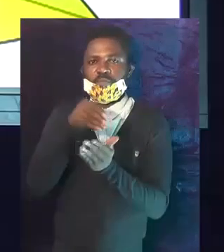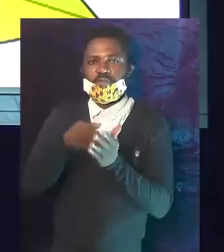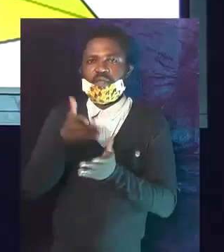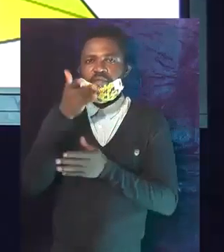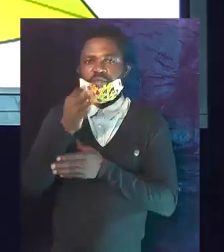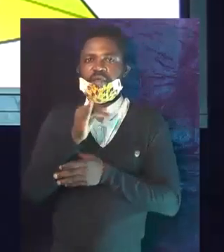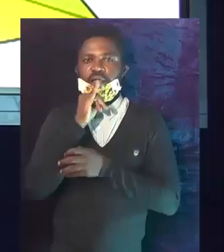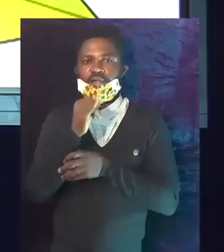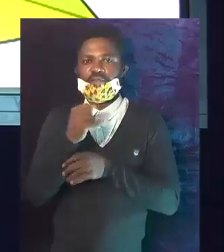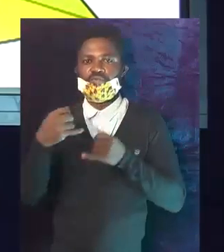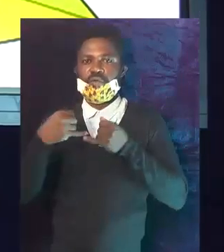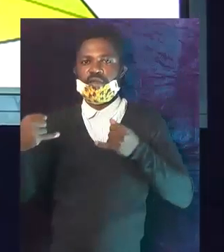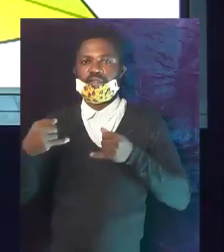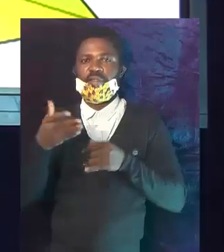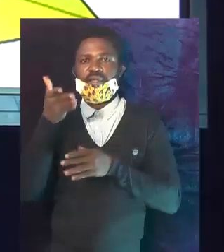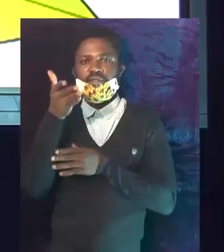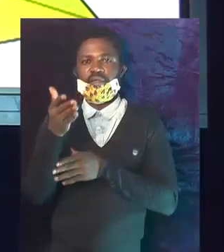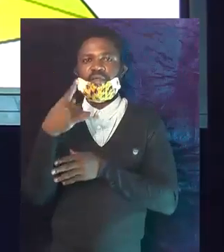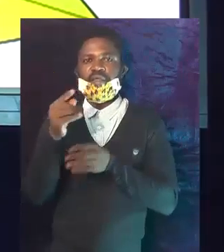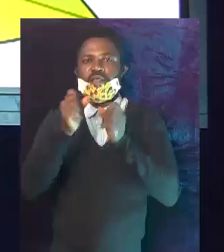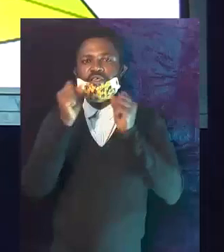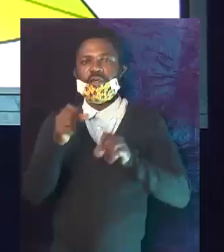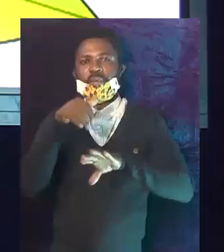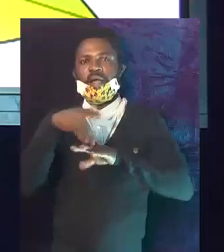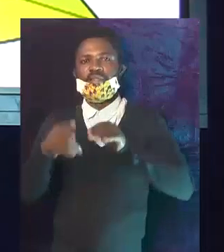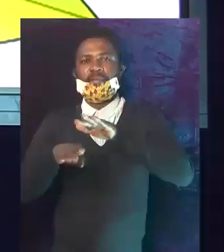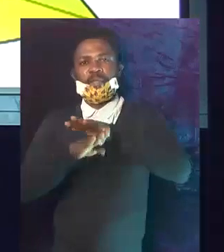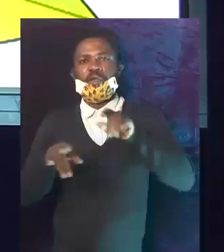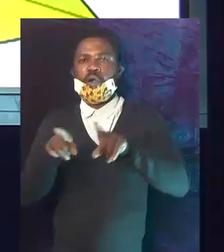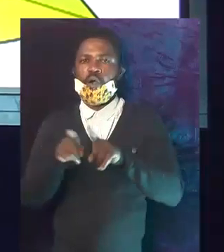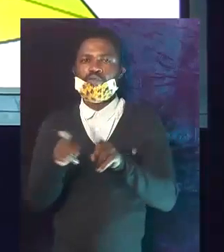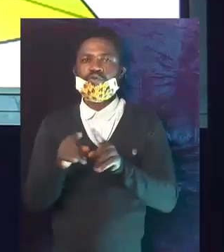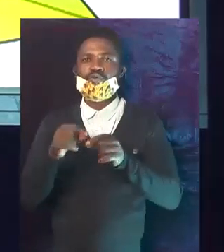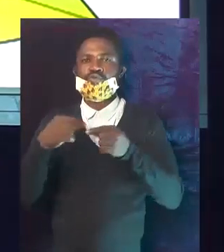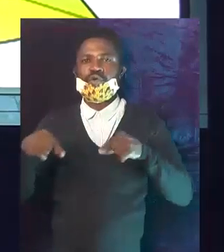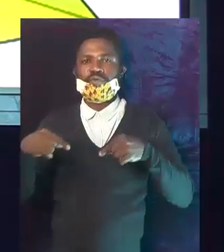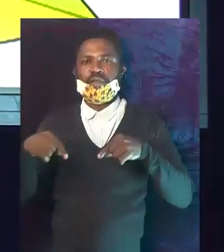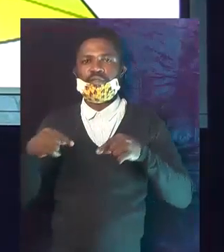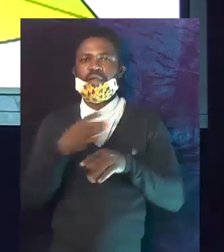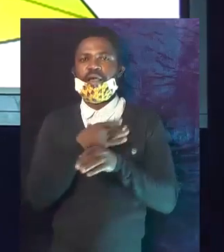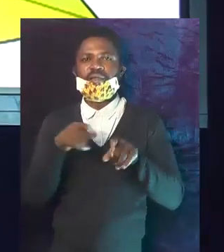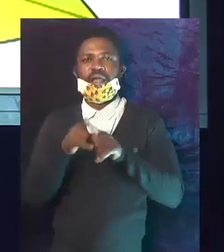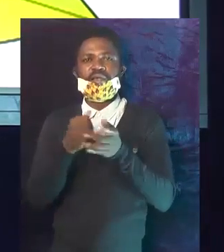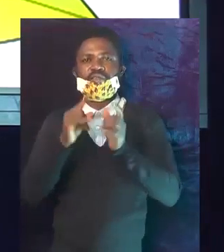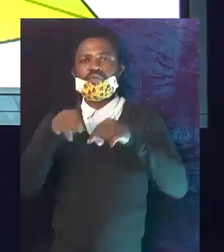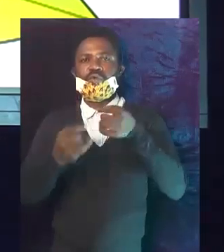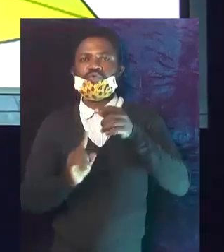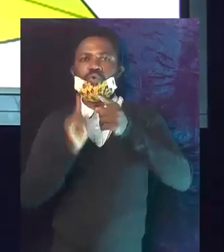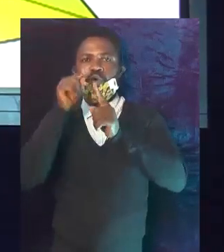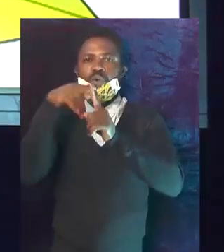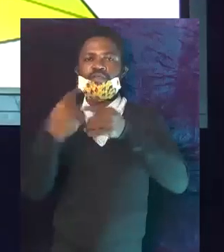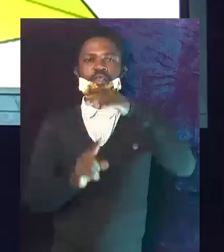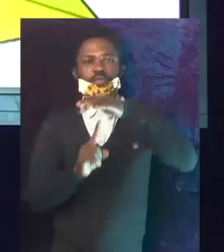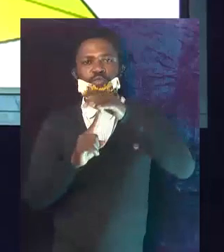is a quadrilateral there. Now, the shape at the base is also the same quadrilateral, but as it goes towards the top,